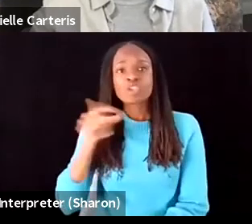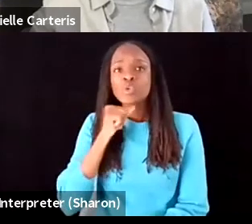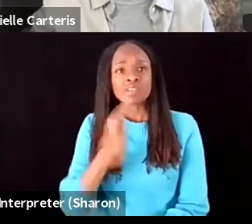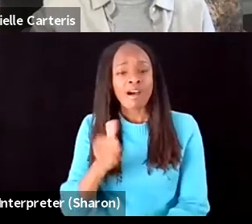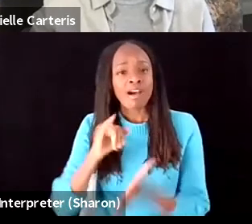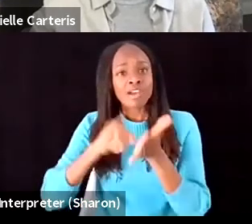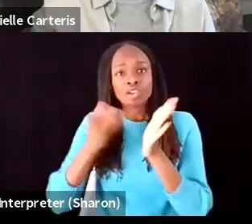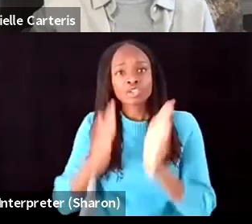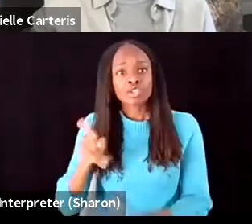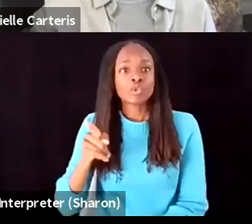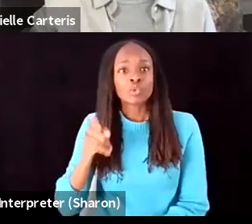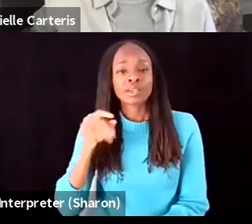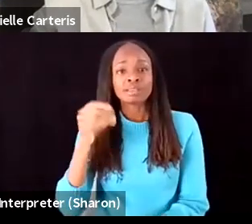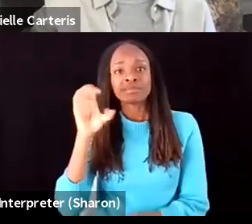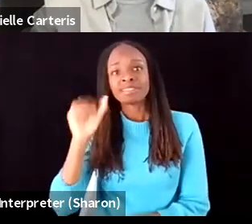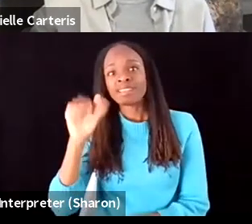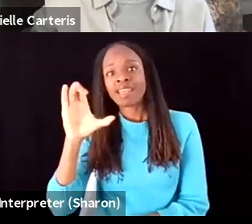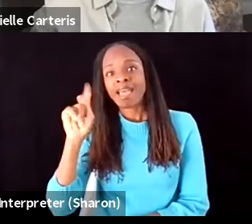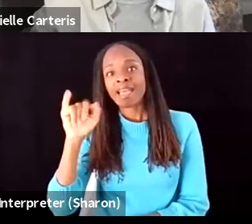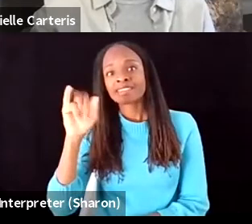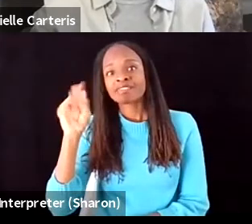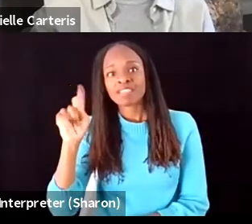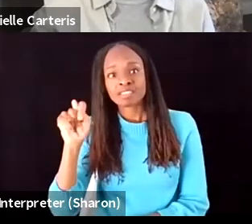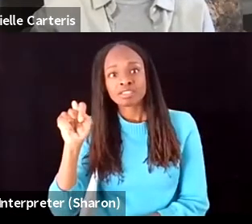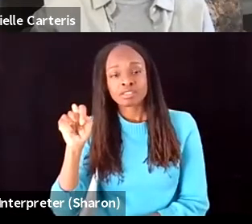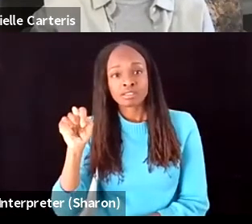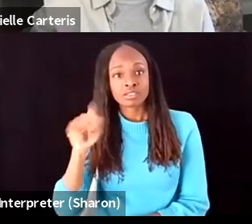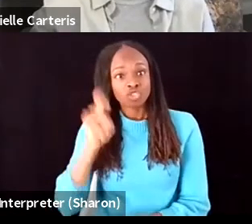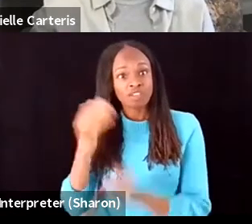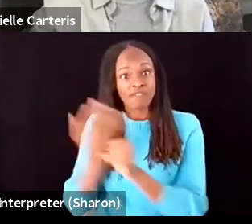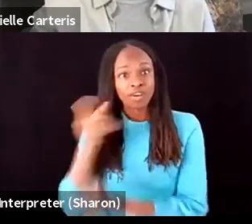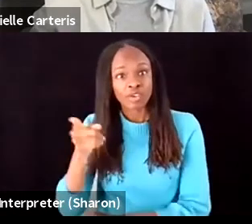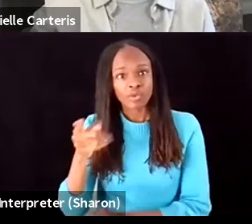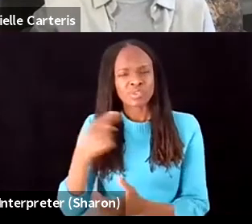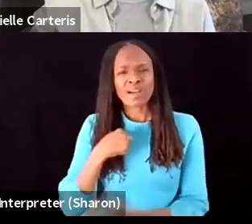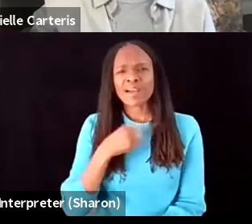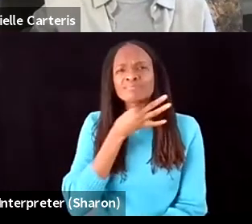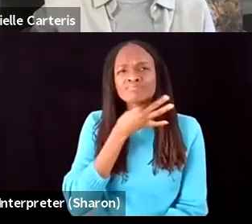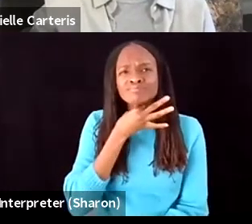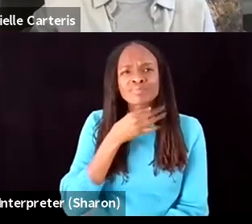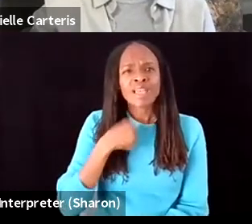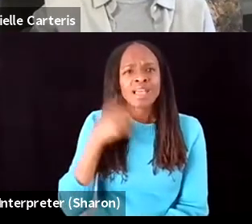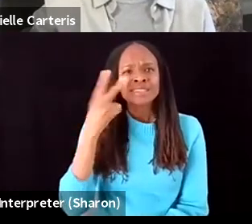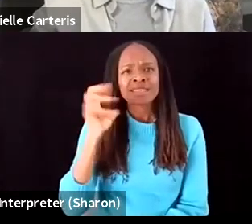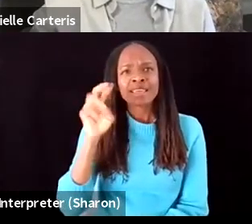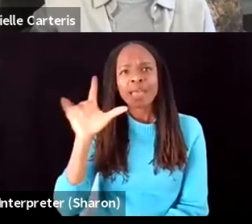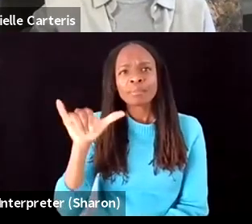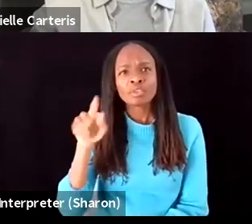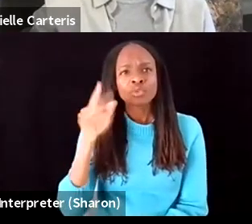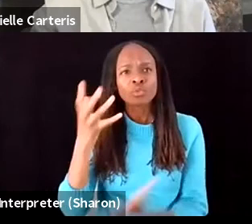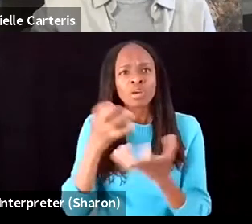should be fired. So I am wondering, and I see, Emily, that you are about to talk about